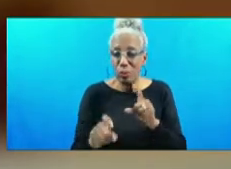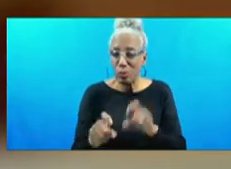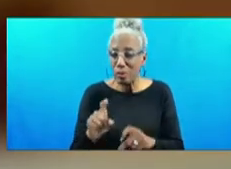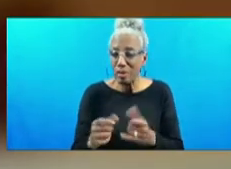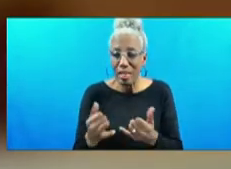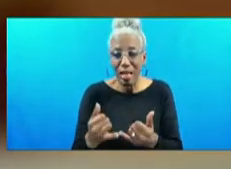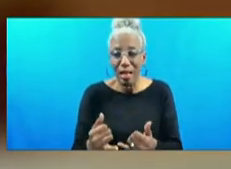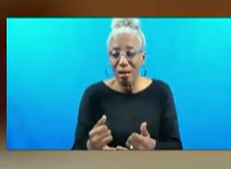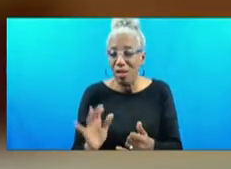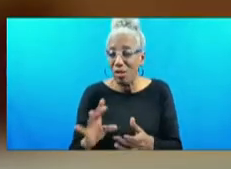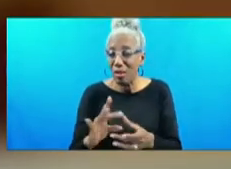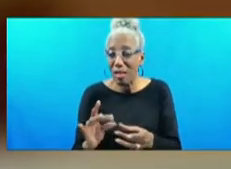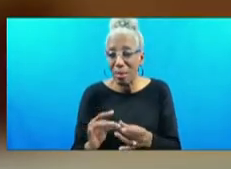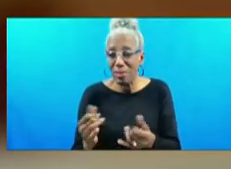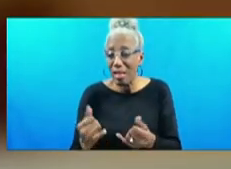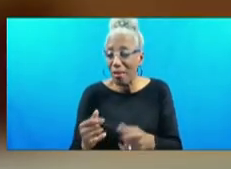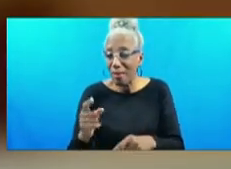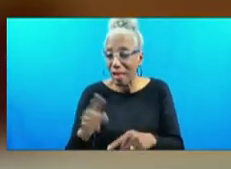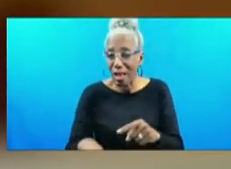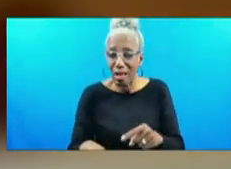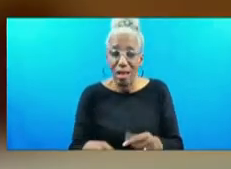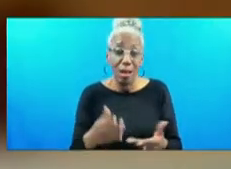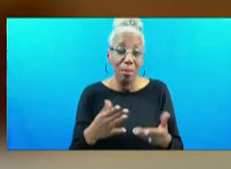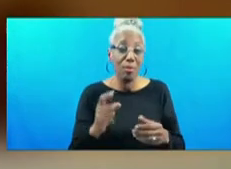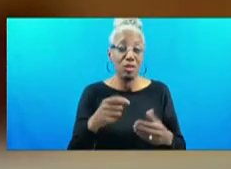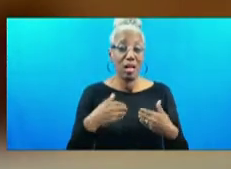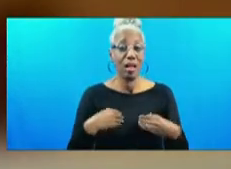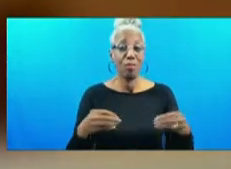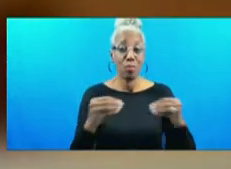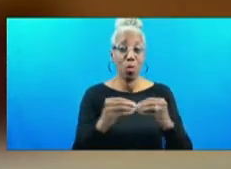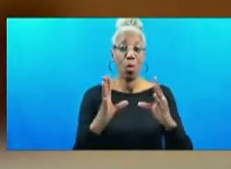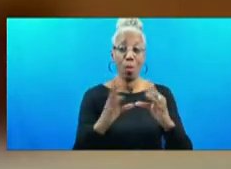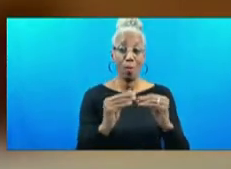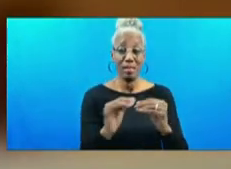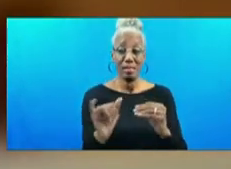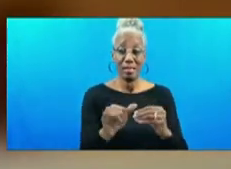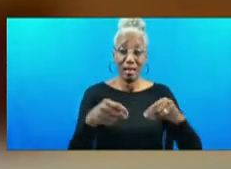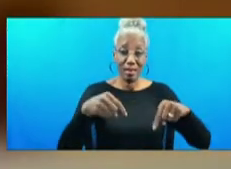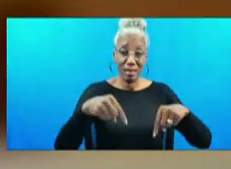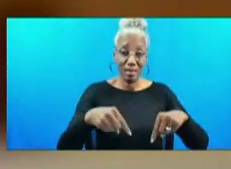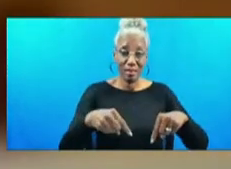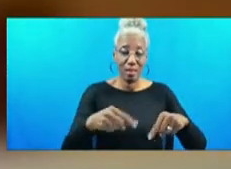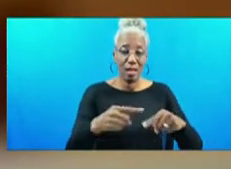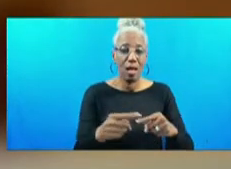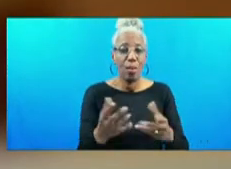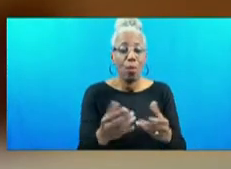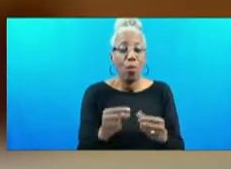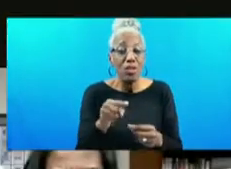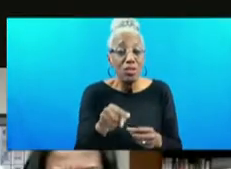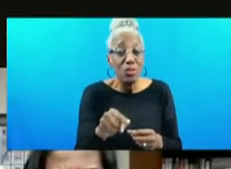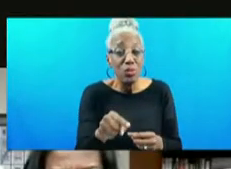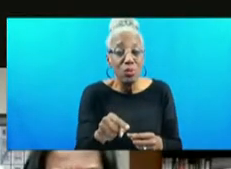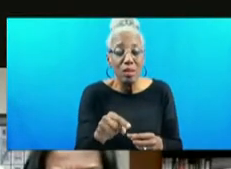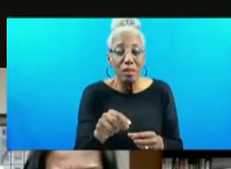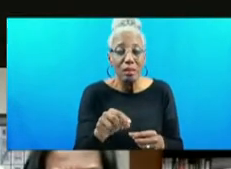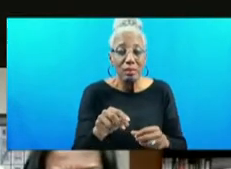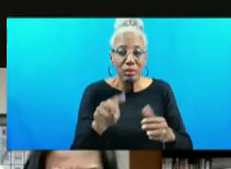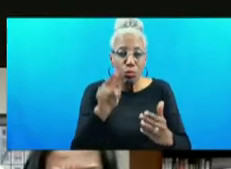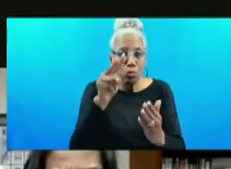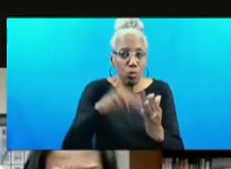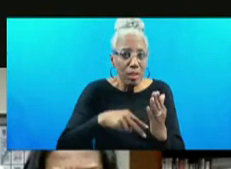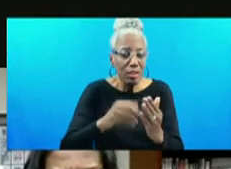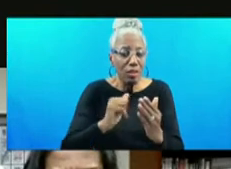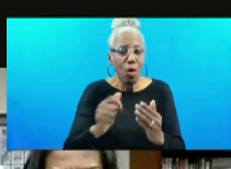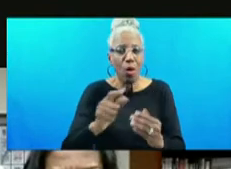have to do more of these. But we want you to look at all the questions and comments so that you see the other side of a